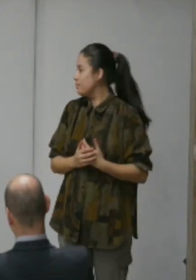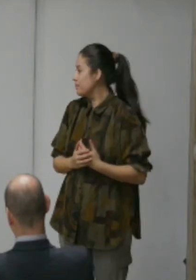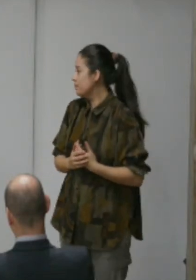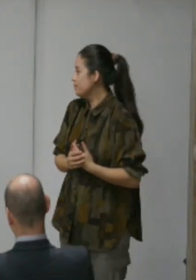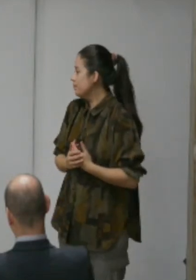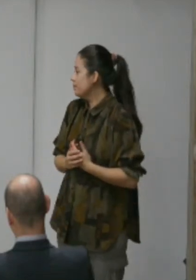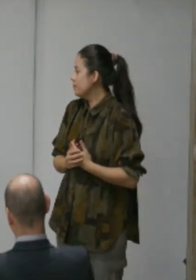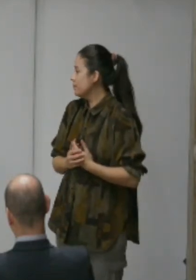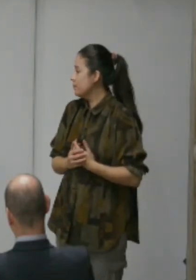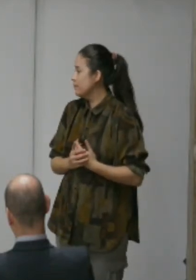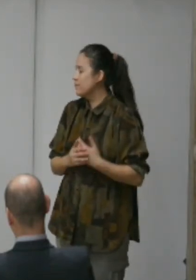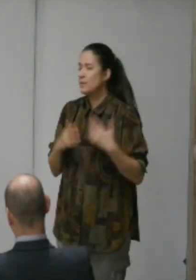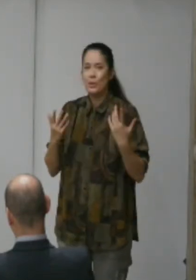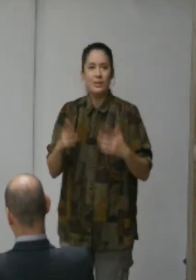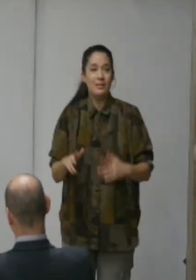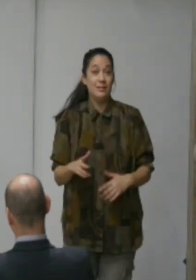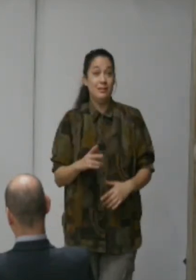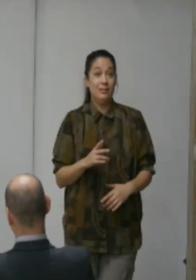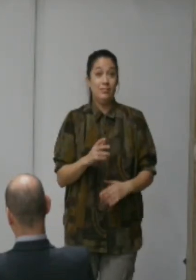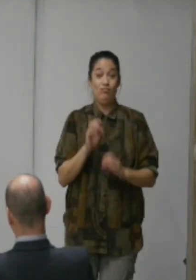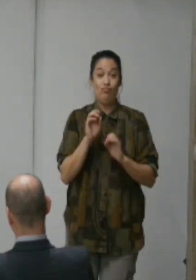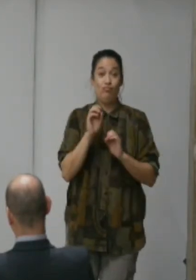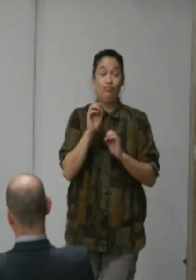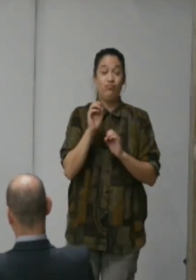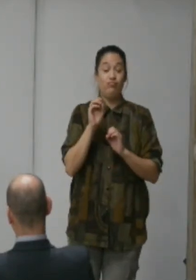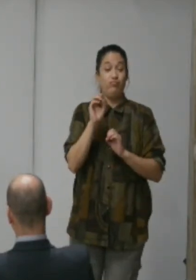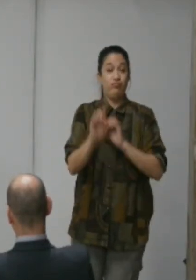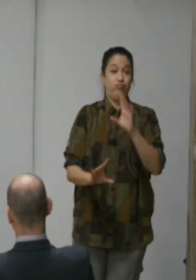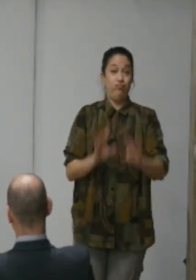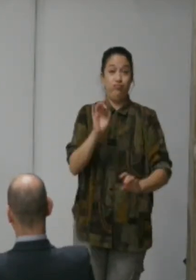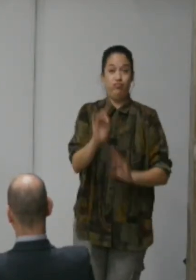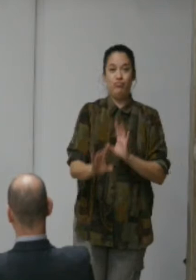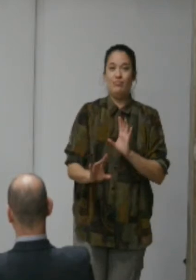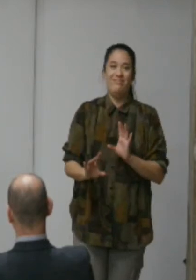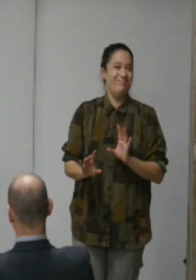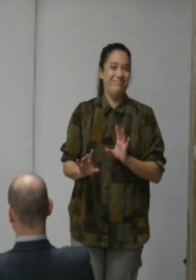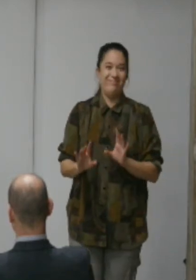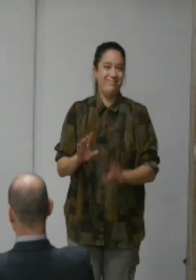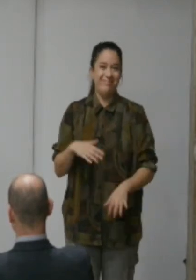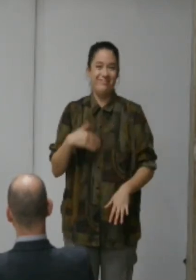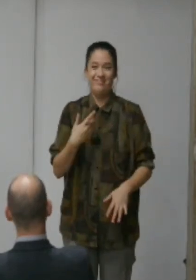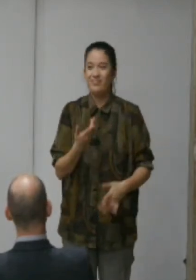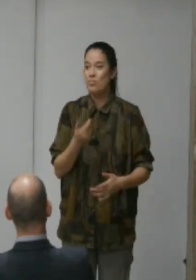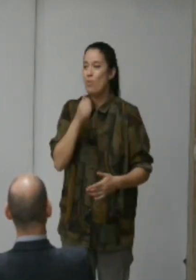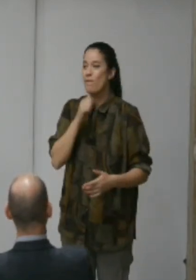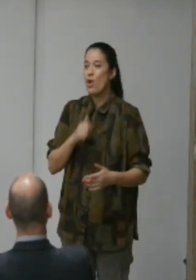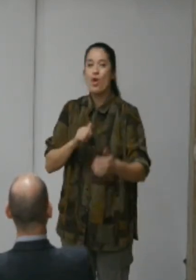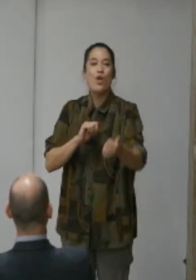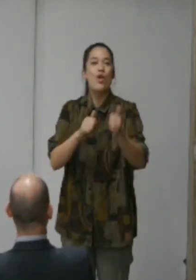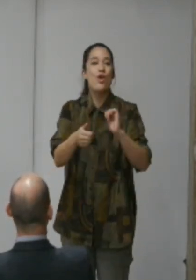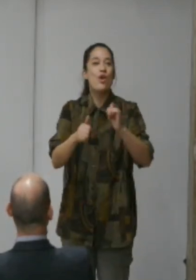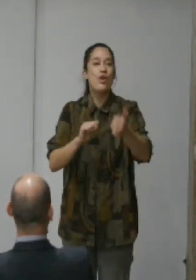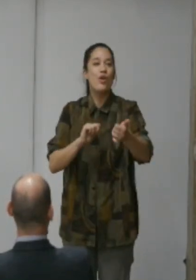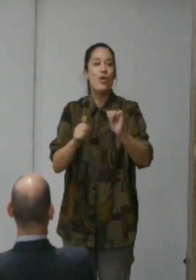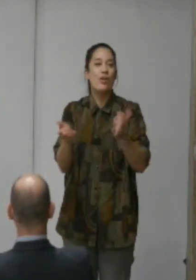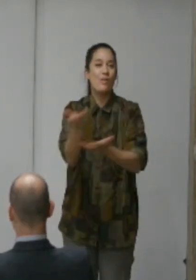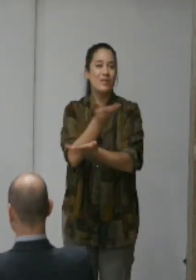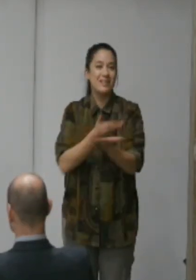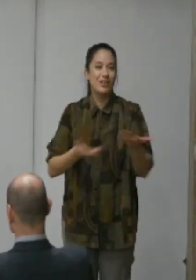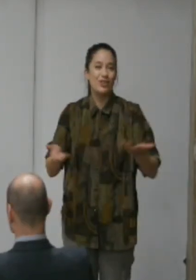have a discussion with people, but I think it is worth mentioning that, you know, as